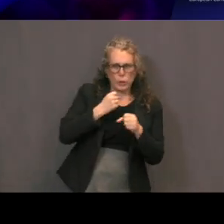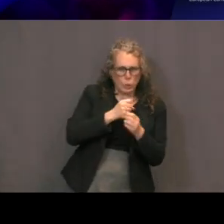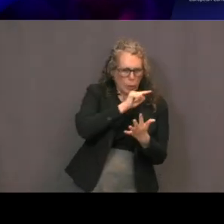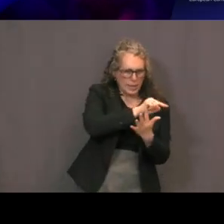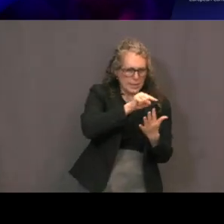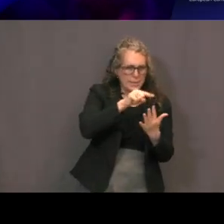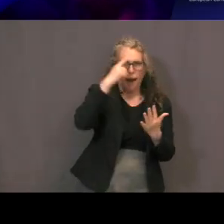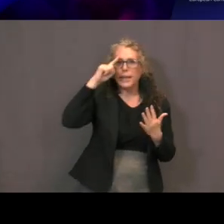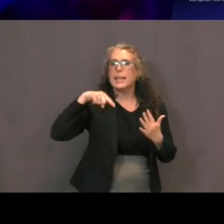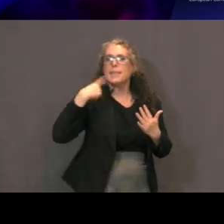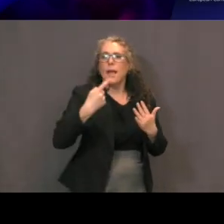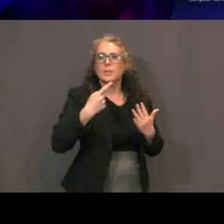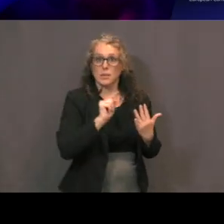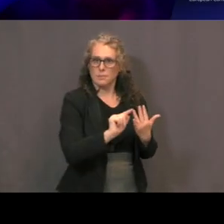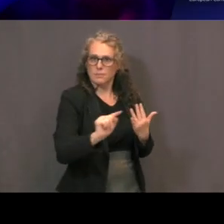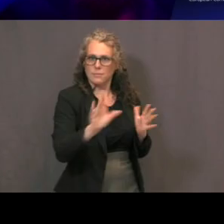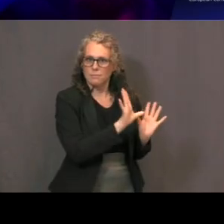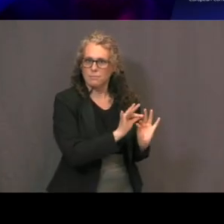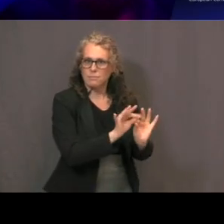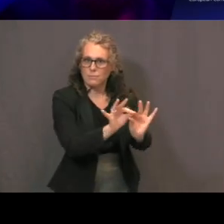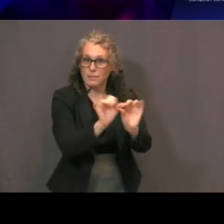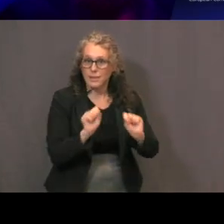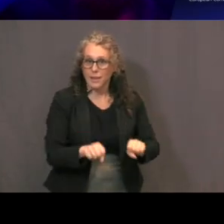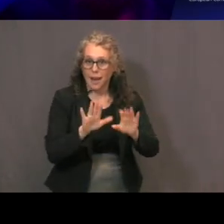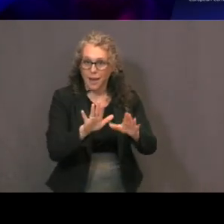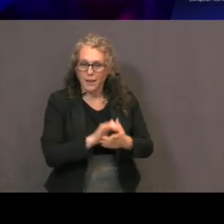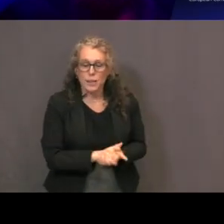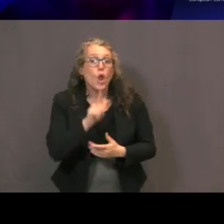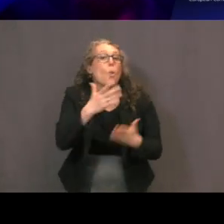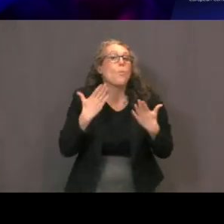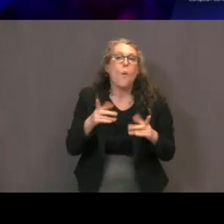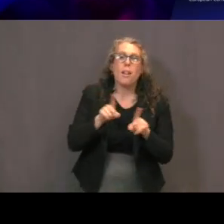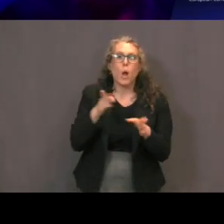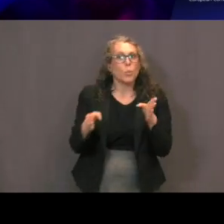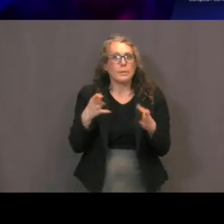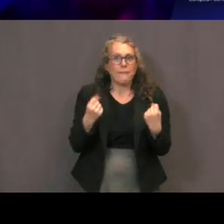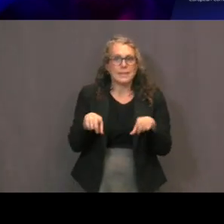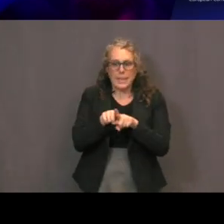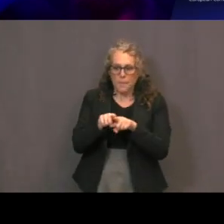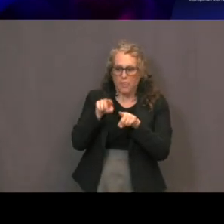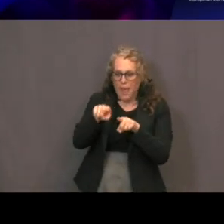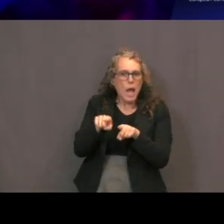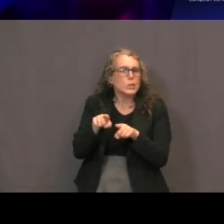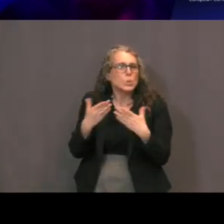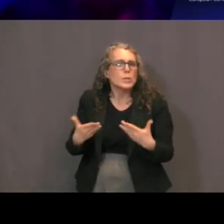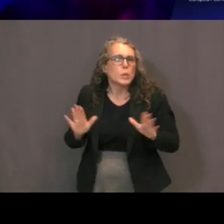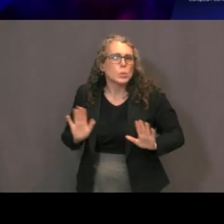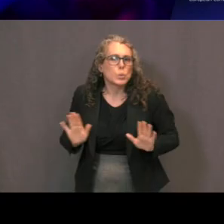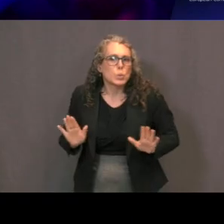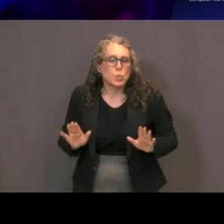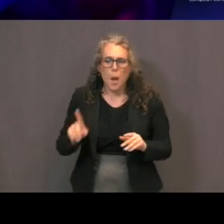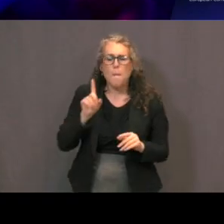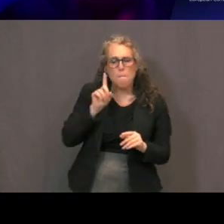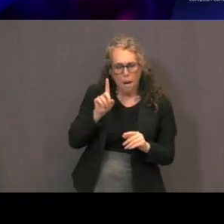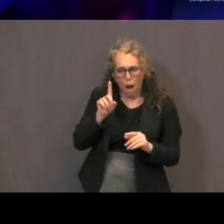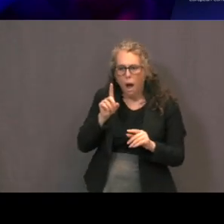society. Now, such versatile robots do not yet exist today, but they are pretty close. At least simple variants of them